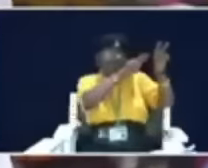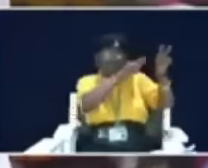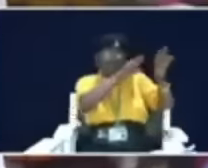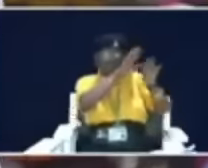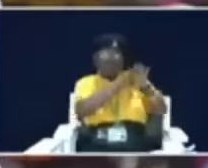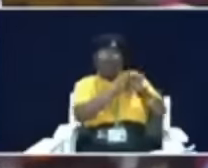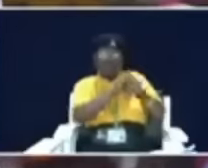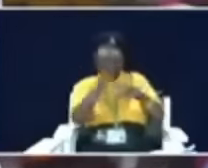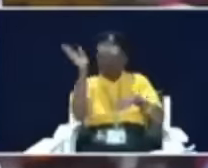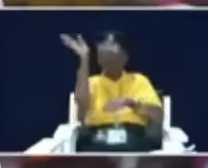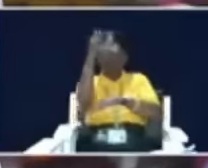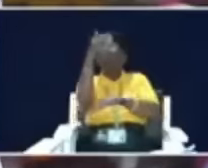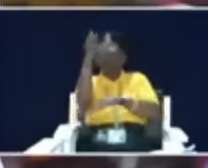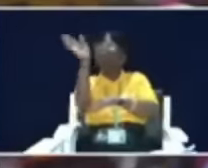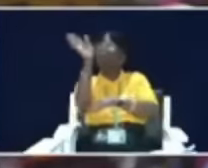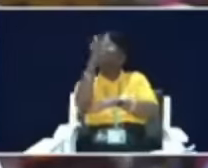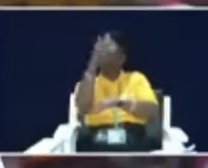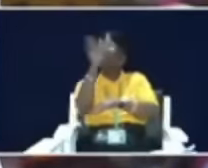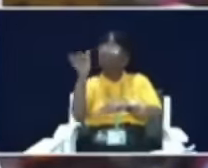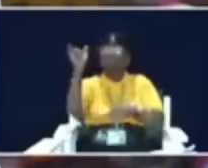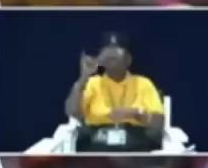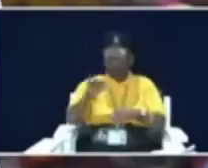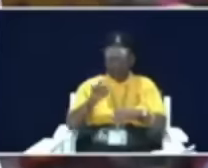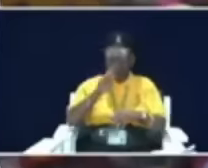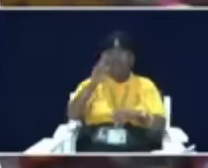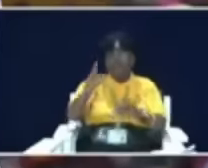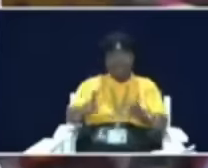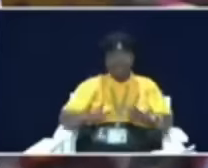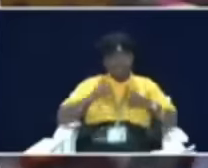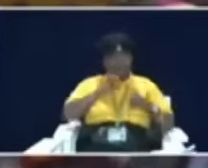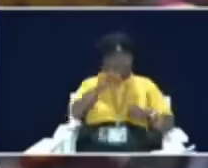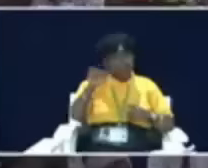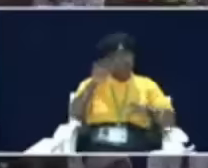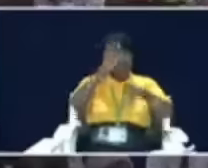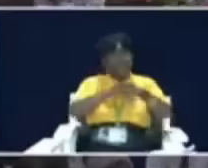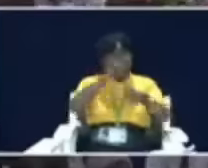jungle. They are living in that jungle now.